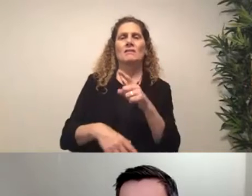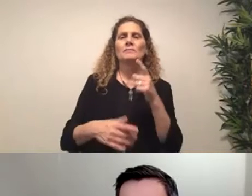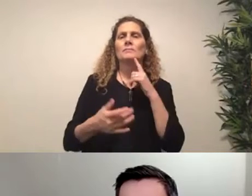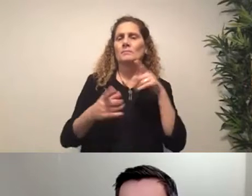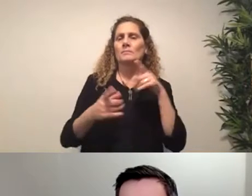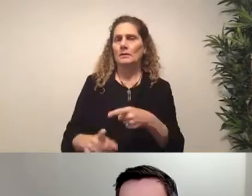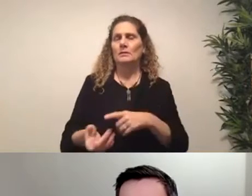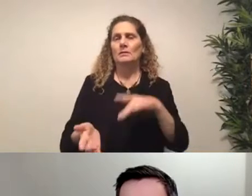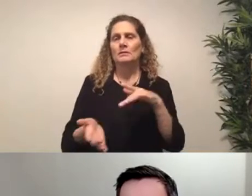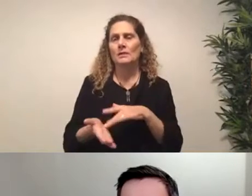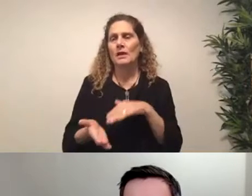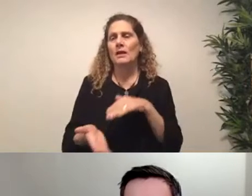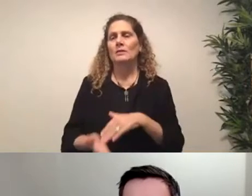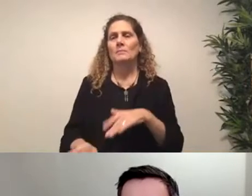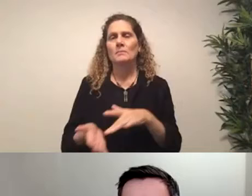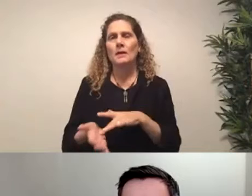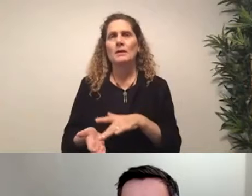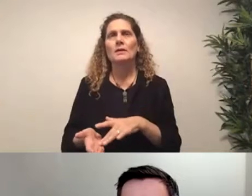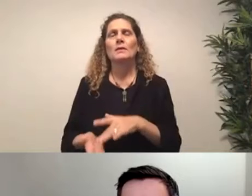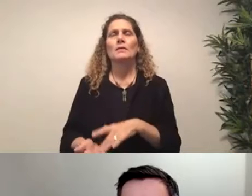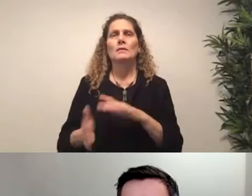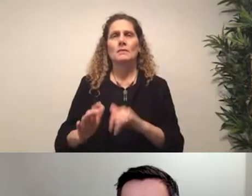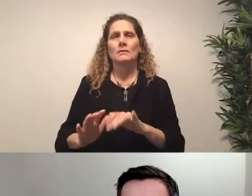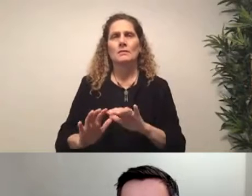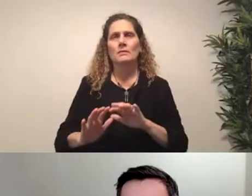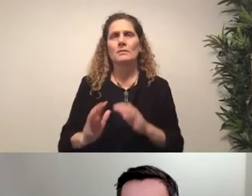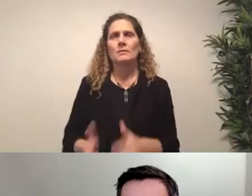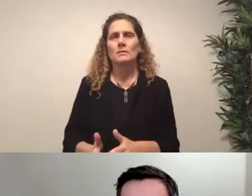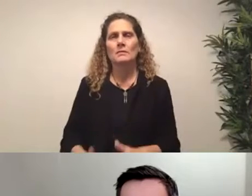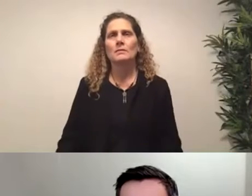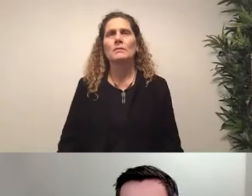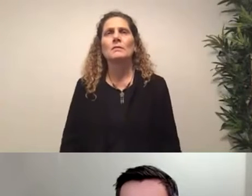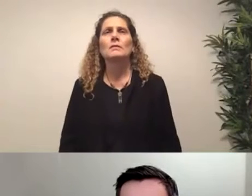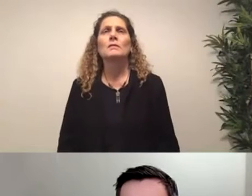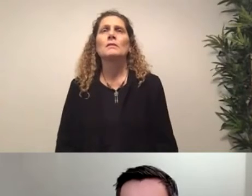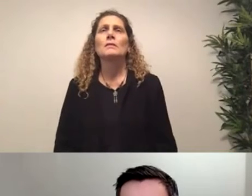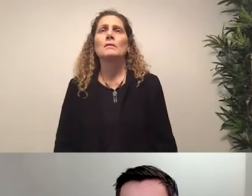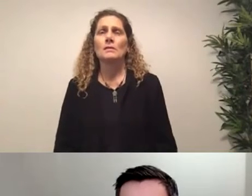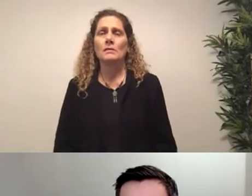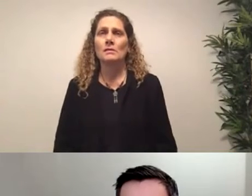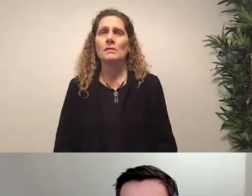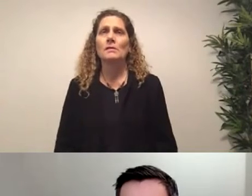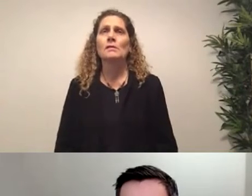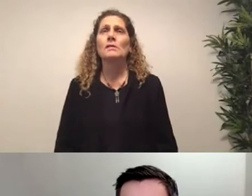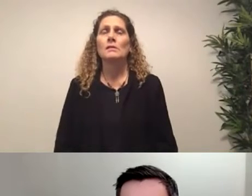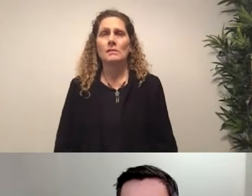sure a person returns at the appropriate time to get their second dose of the COVID vaccine within the appropriate time frame?